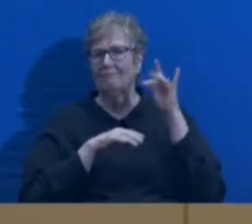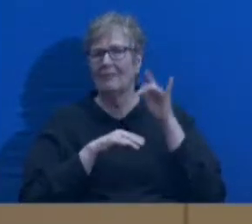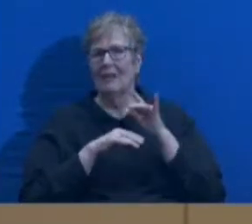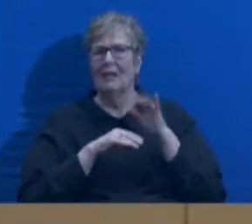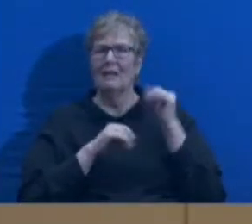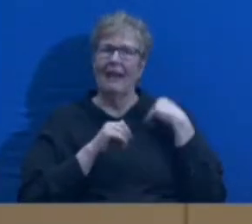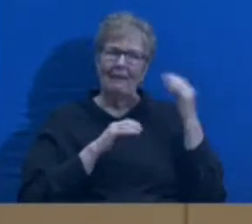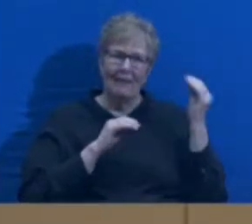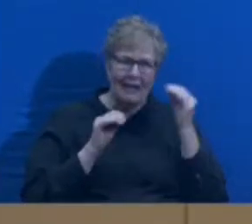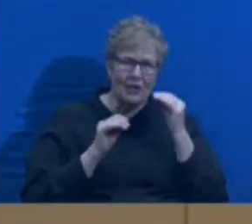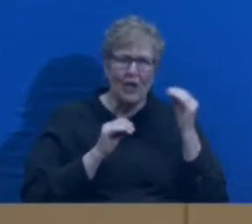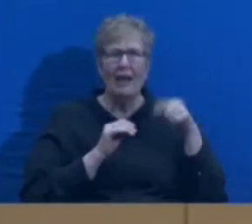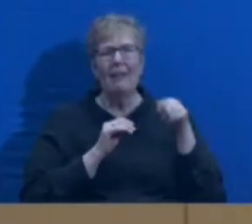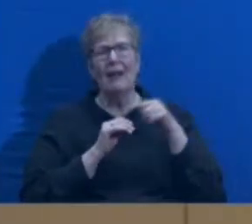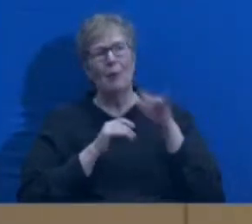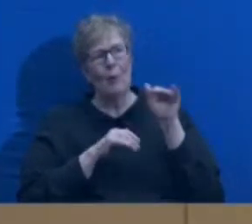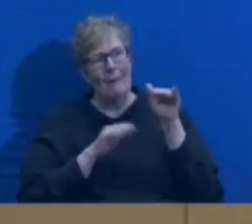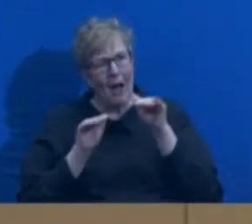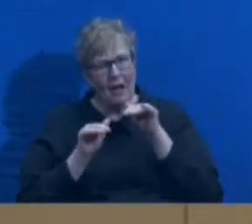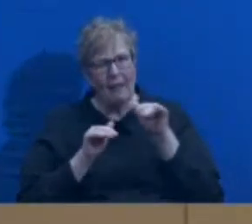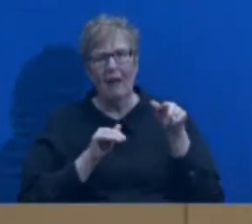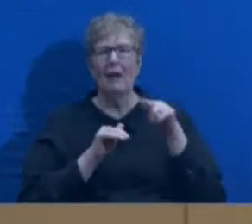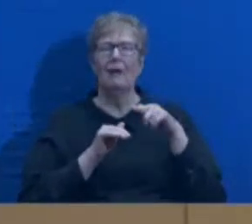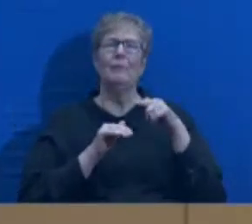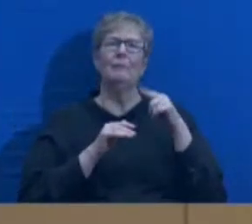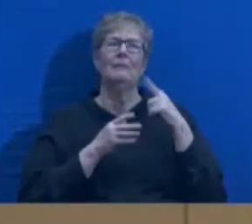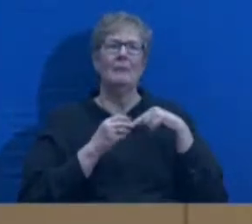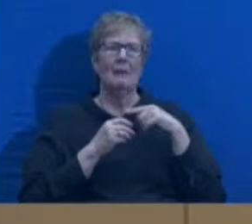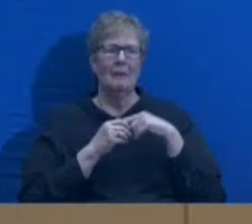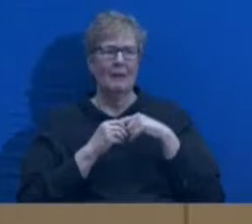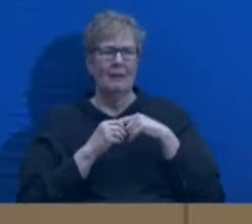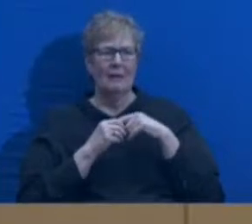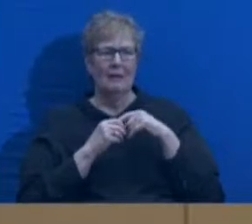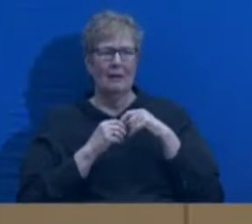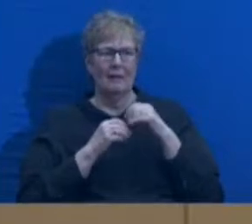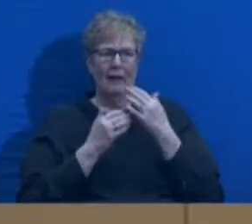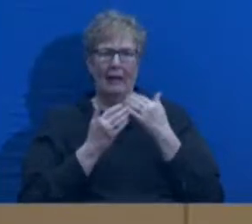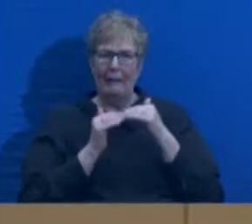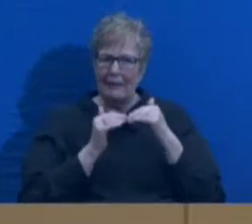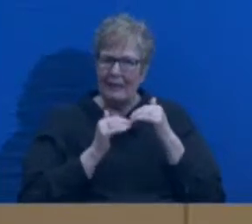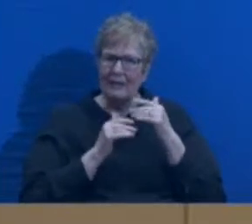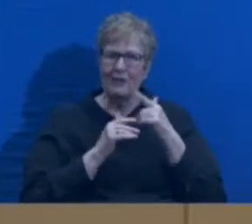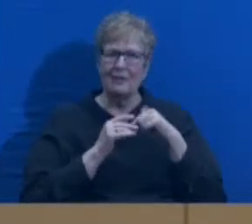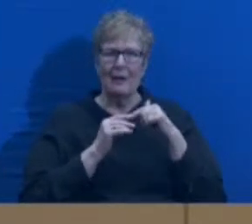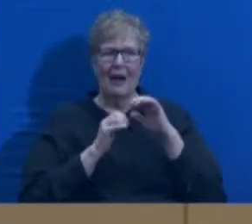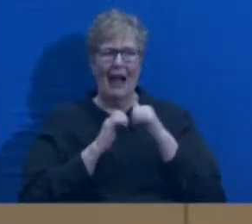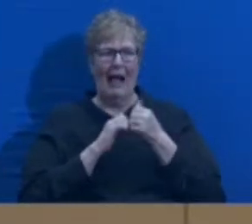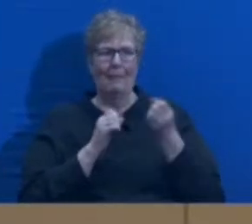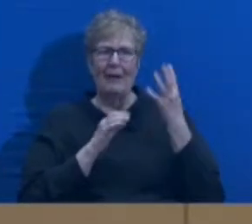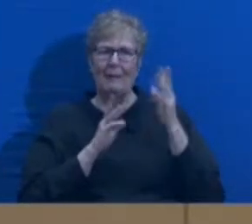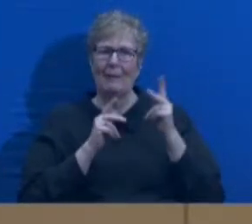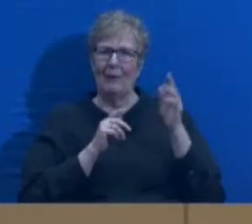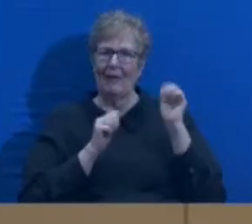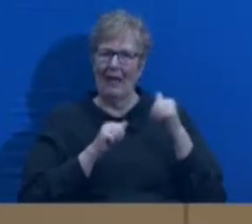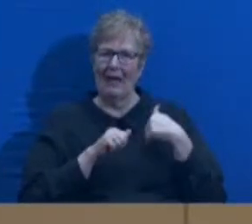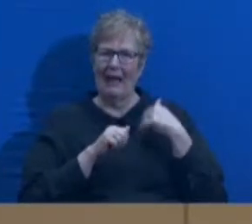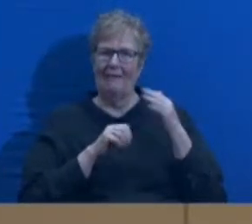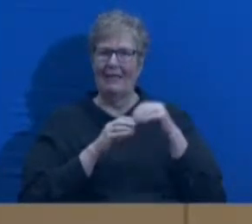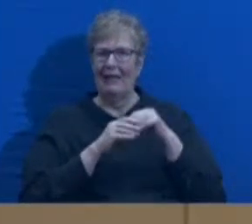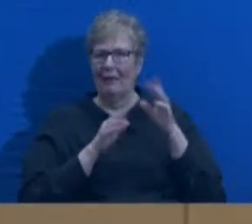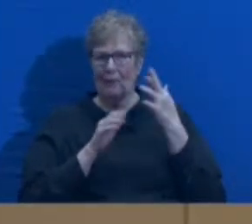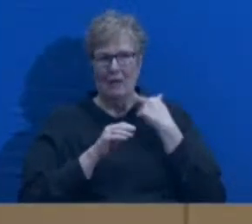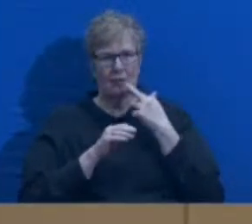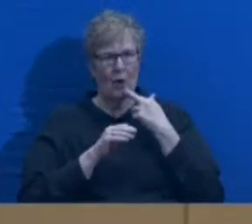They've educated them, reminded them about the limitations on how many people they can have in their